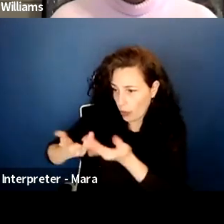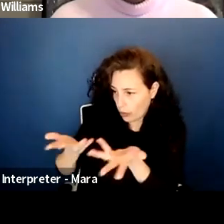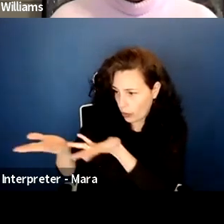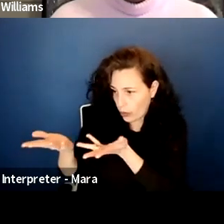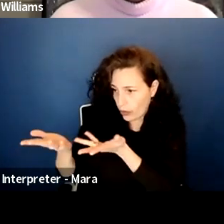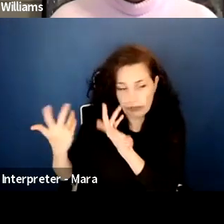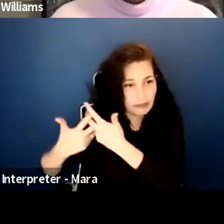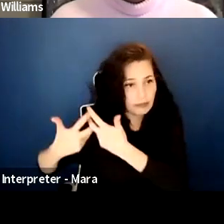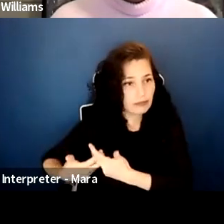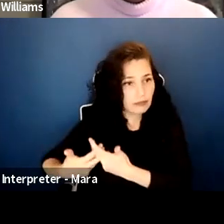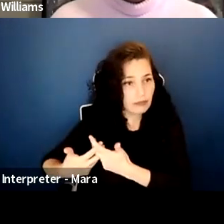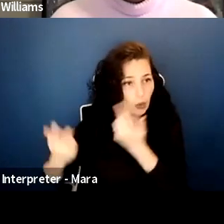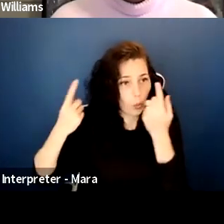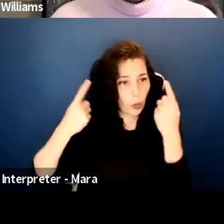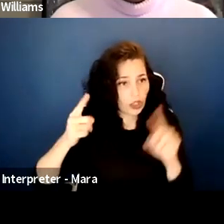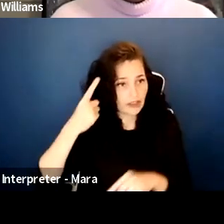for both, but you need to be